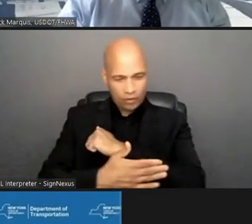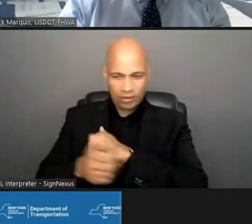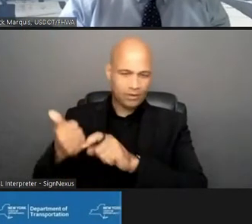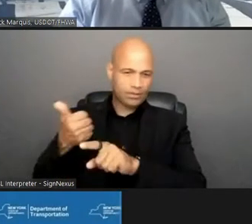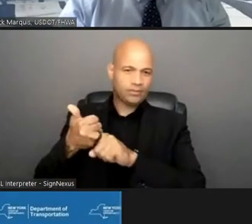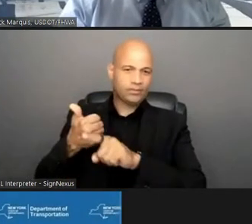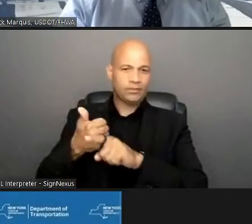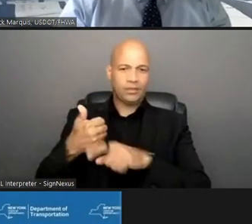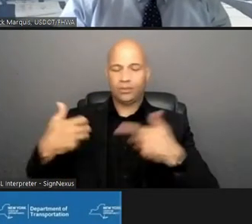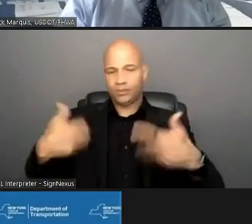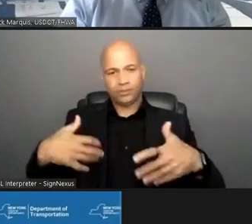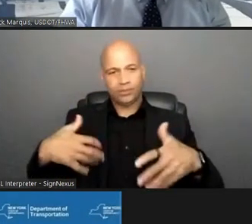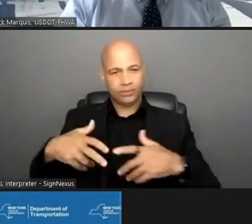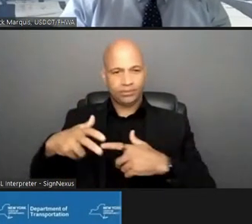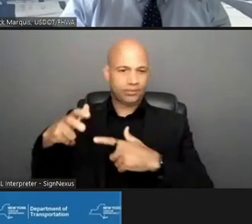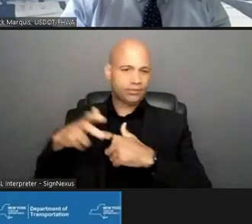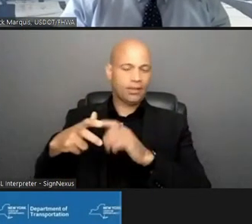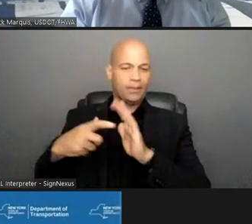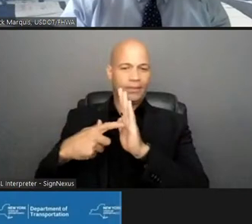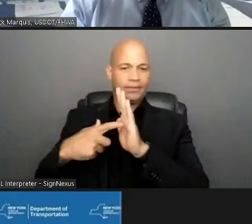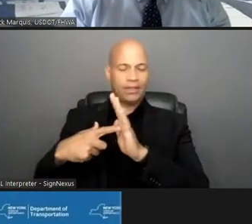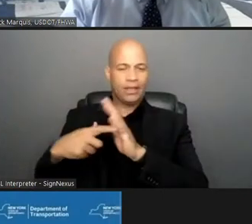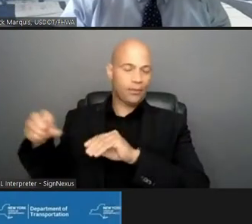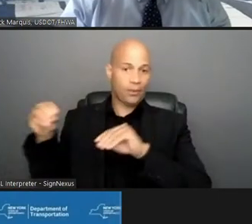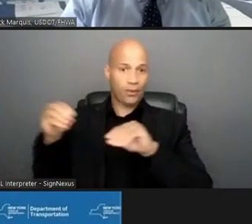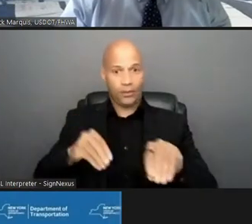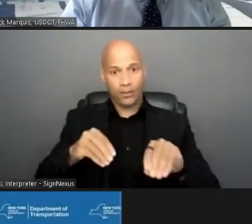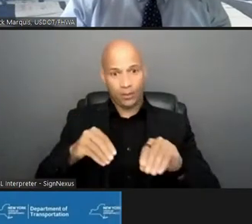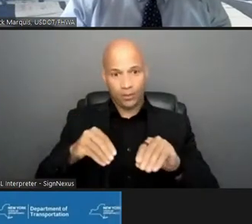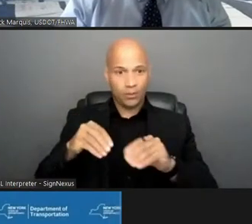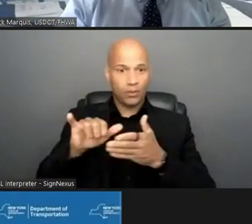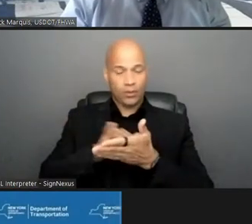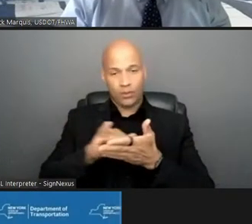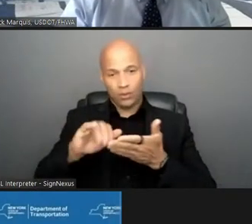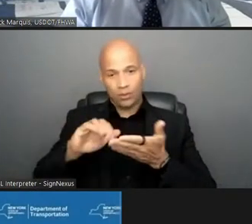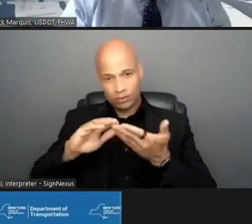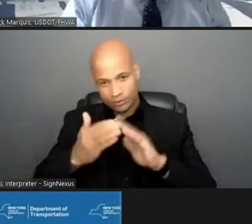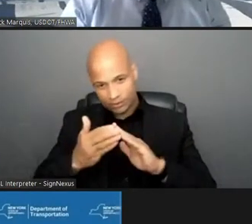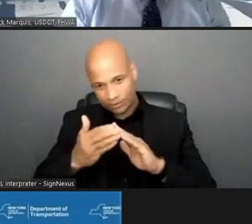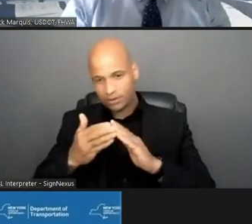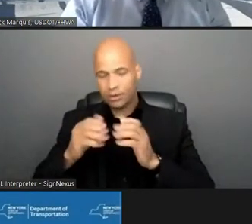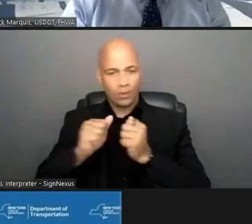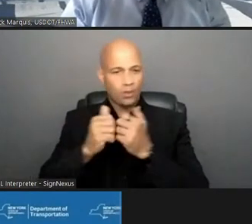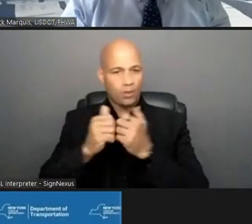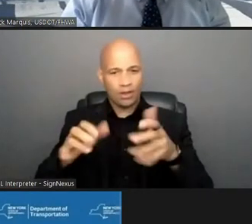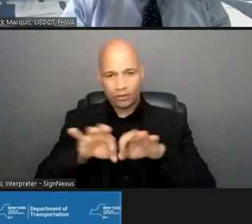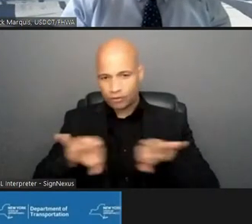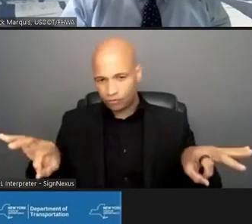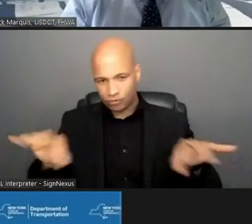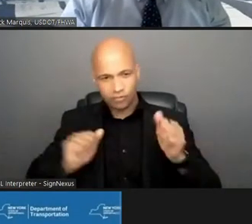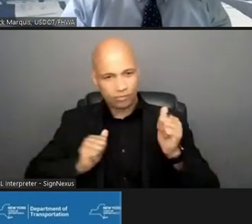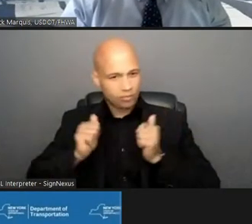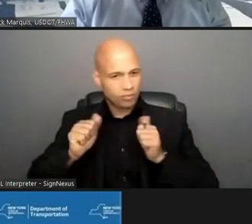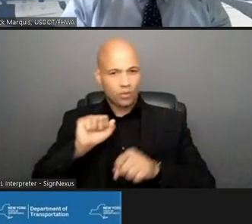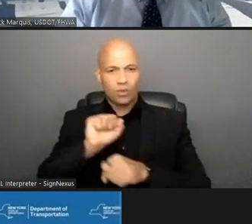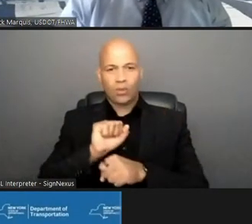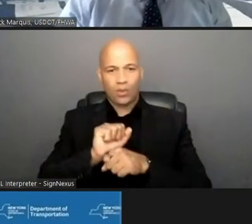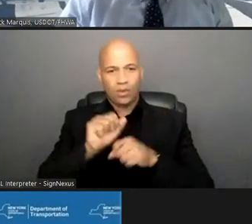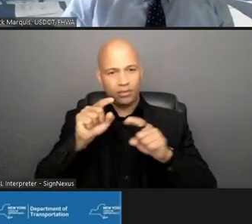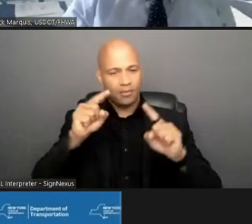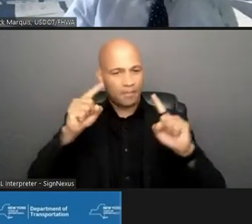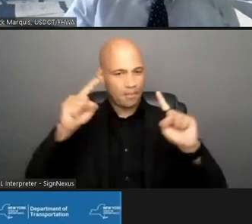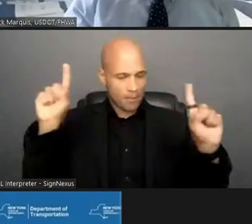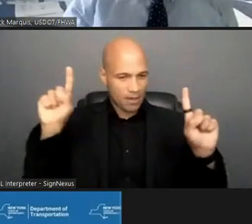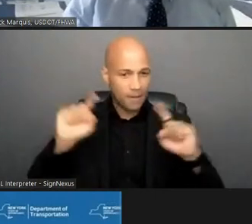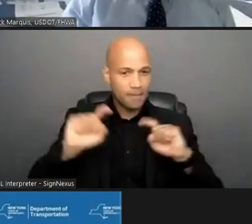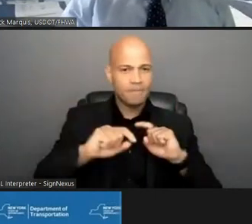of what it is to move to New York City without a degree and get working and get to where you need to get to so I'd like